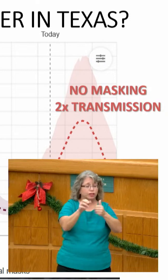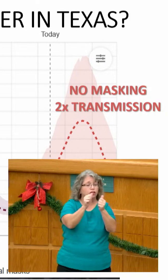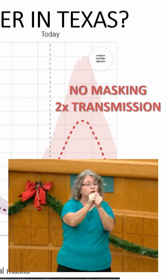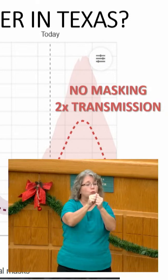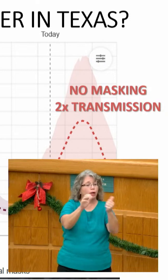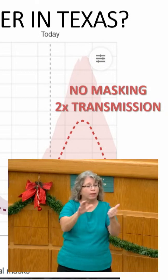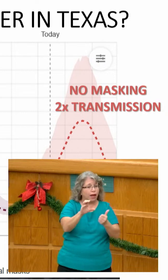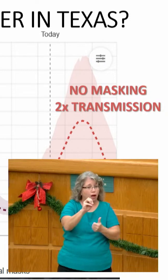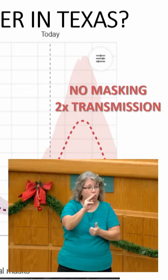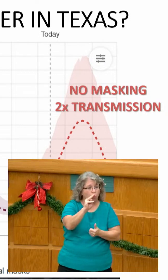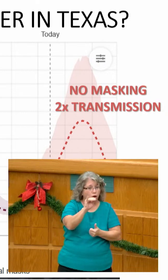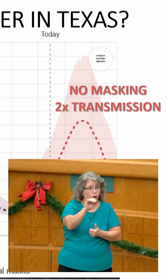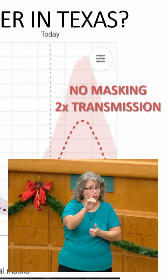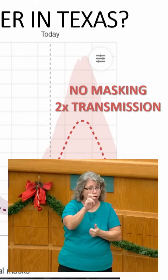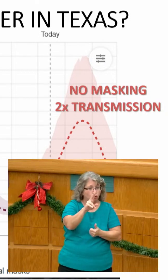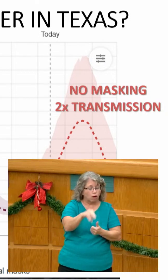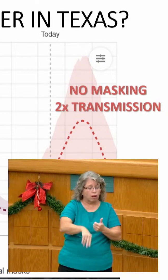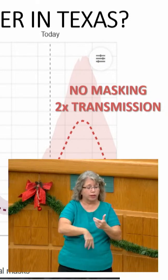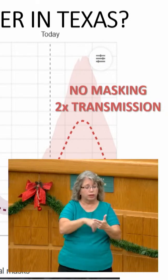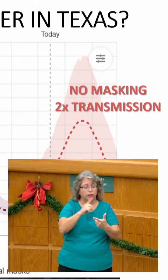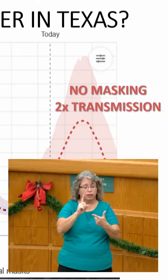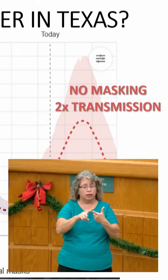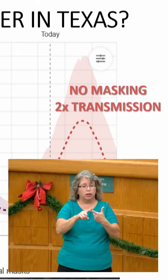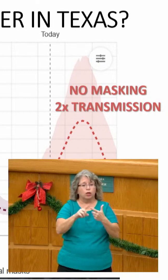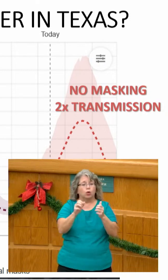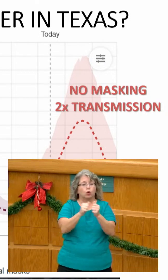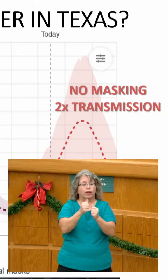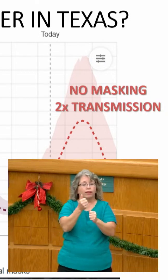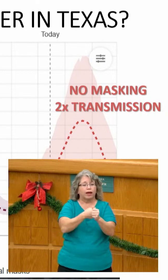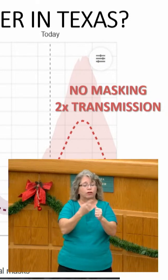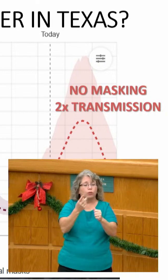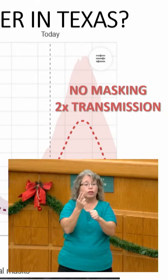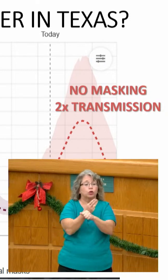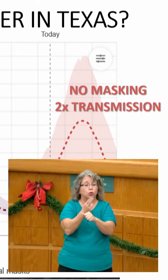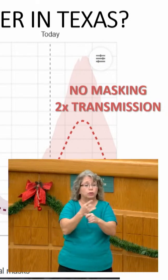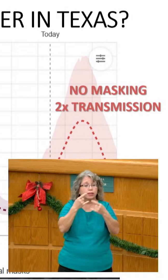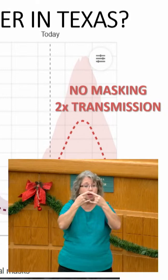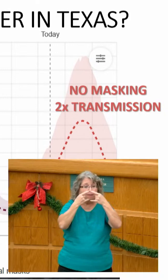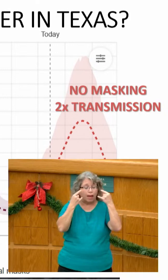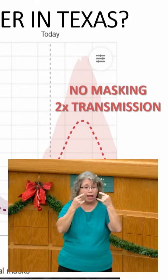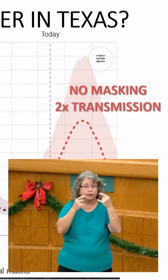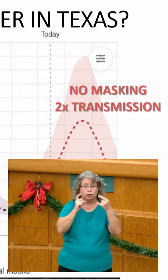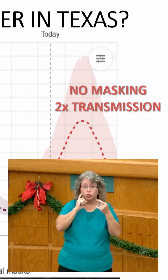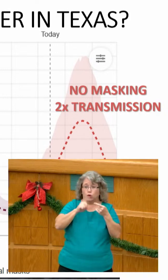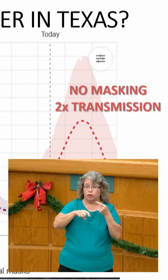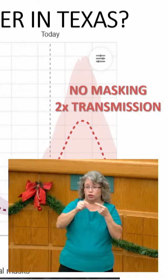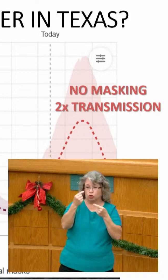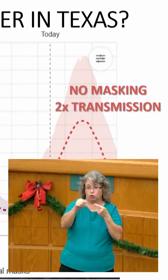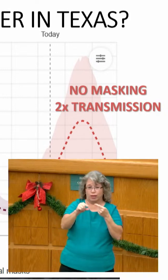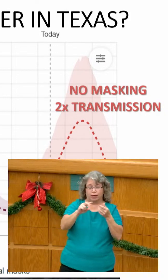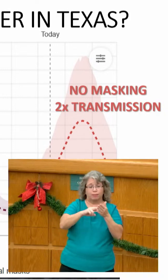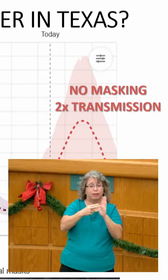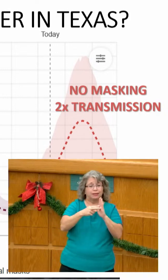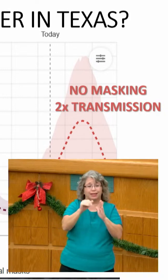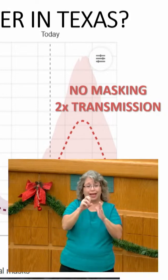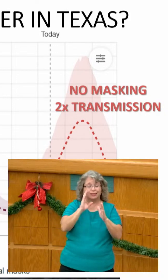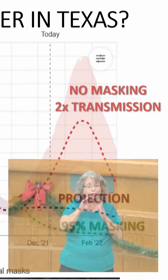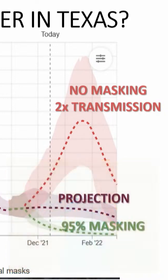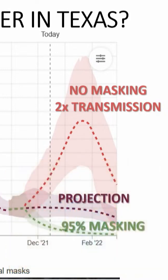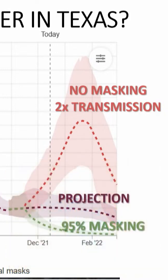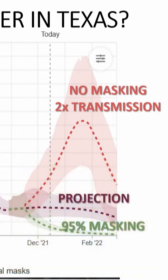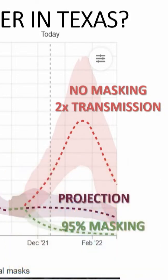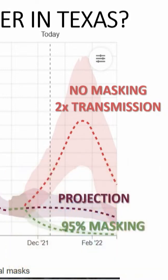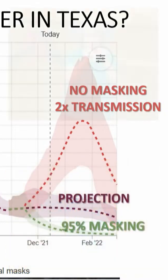where we have everybody masking, where the cases go down to almost 0, that's in the green at the bottom, and one which a few weeks